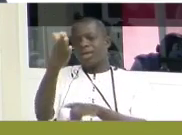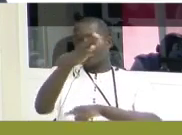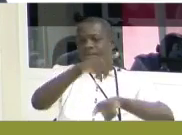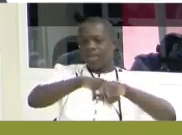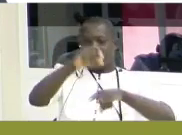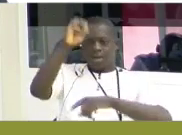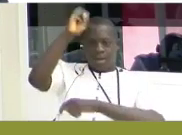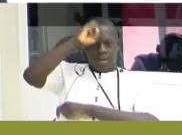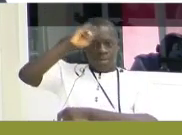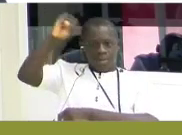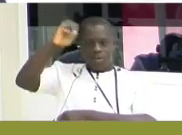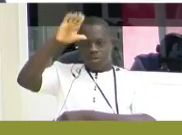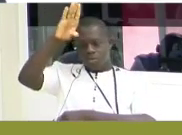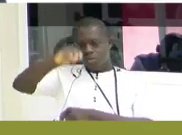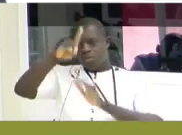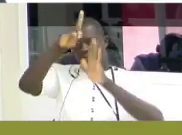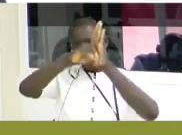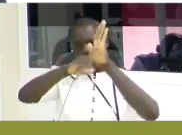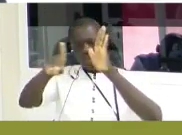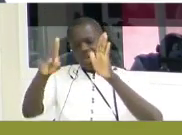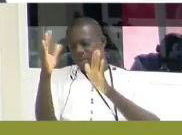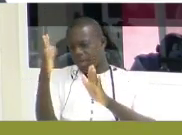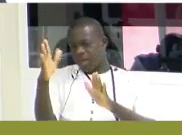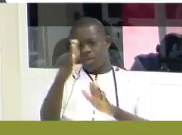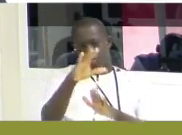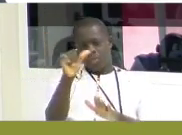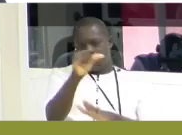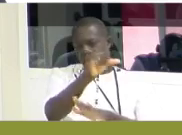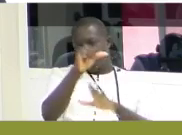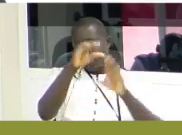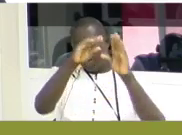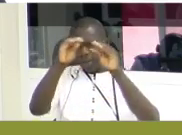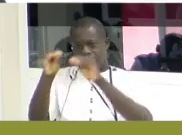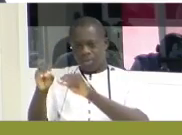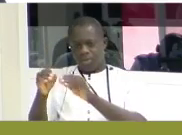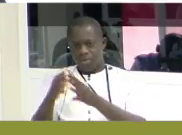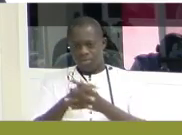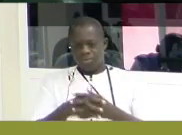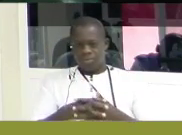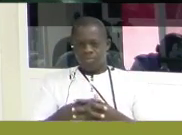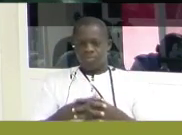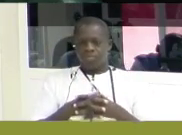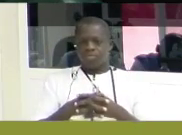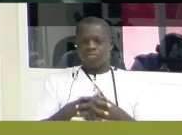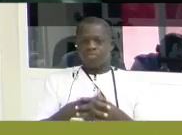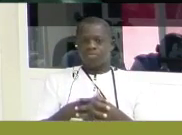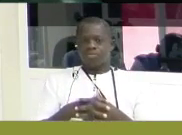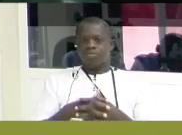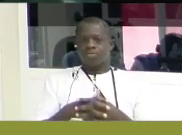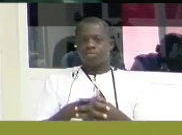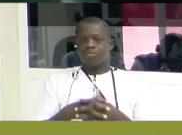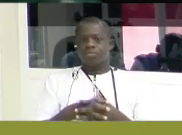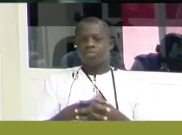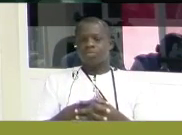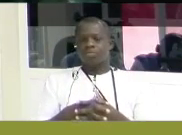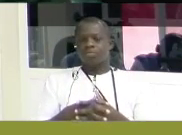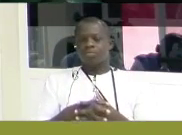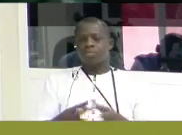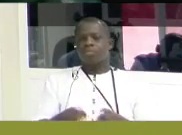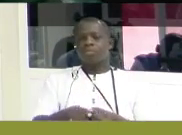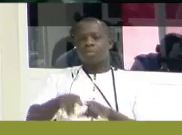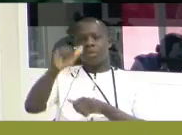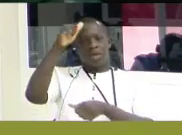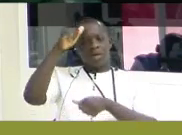project, or just any other activity. Do you remember covering any stories surrounding a member of staff at the